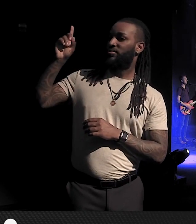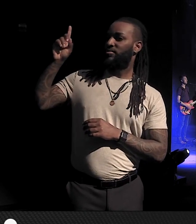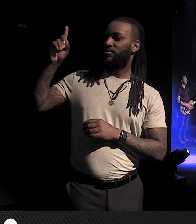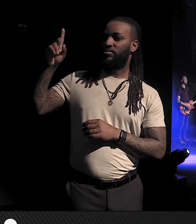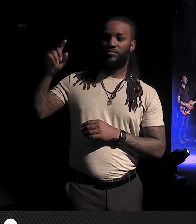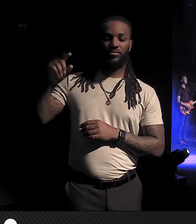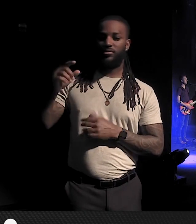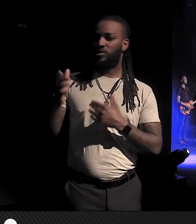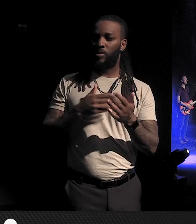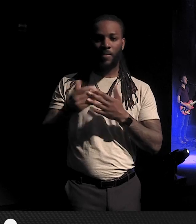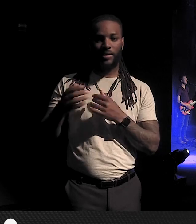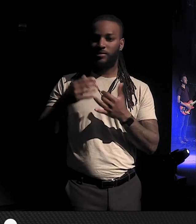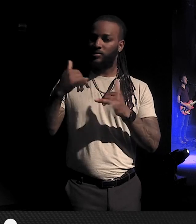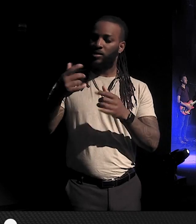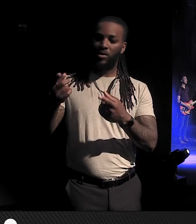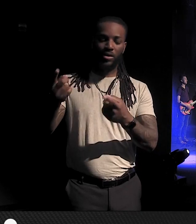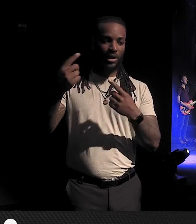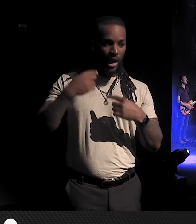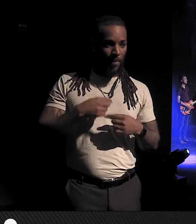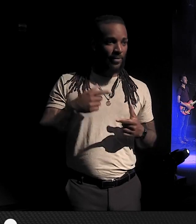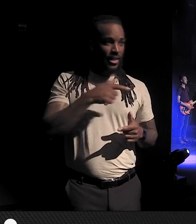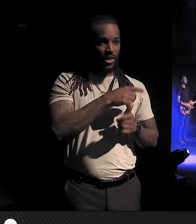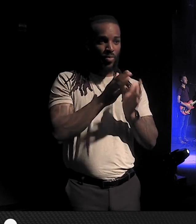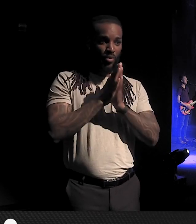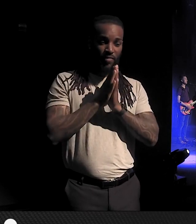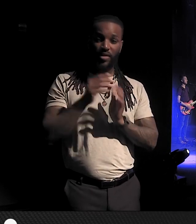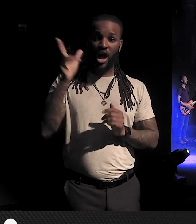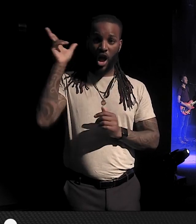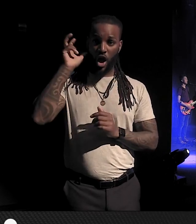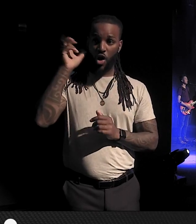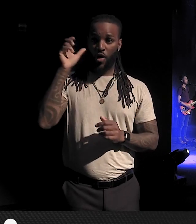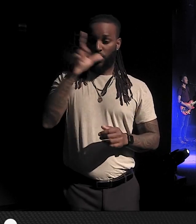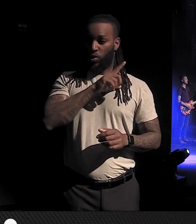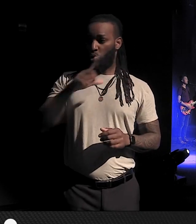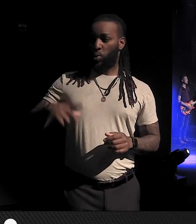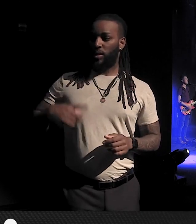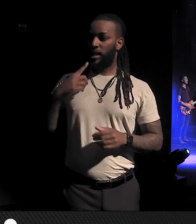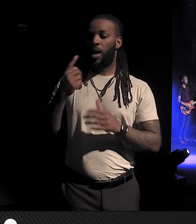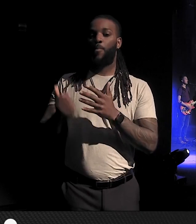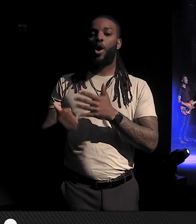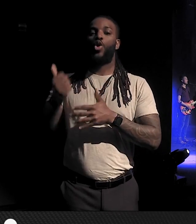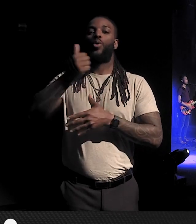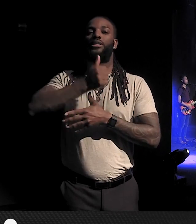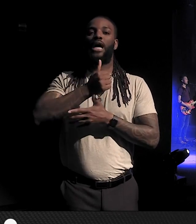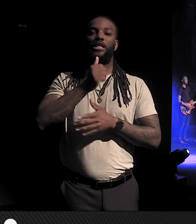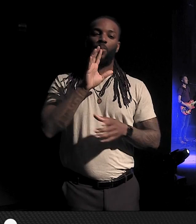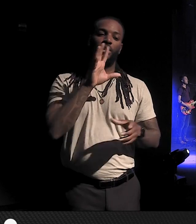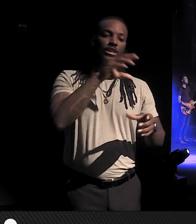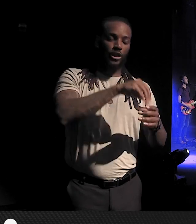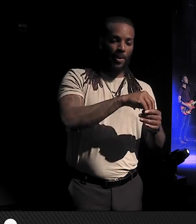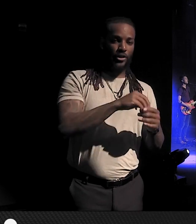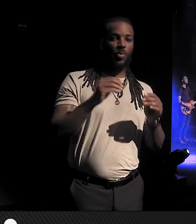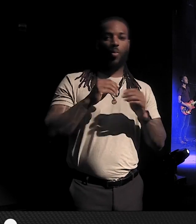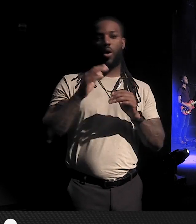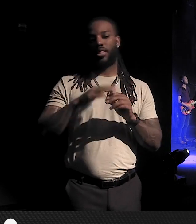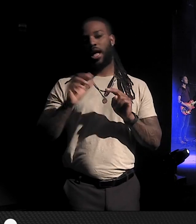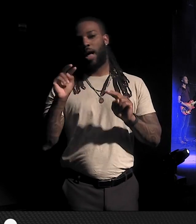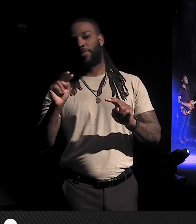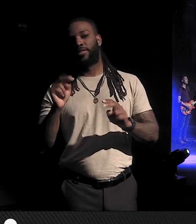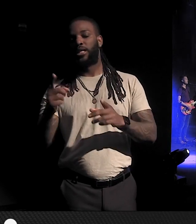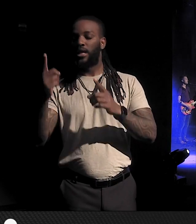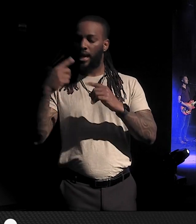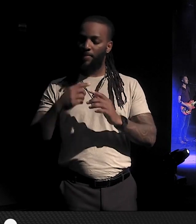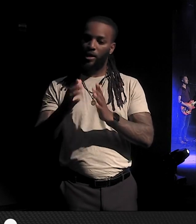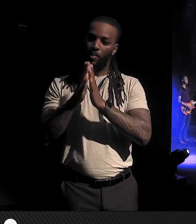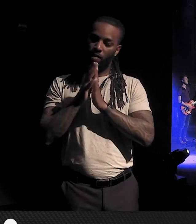don't hesitate to come forward again. I heard the Lord say, prioritize participation over observation. Come get prayed for